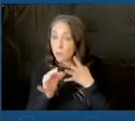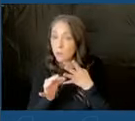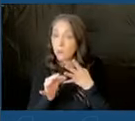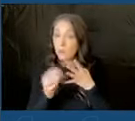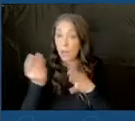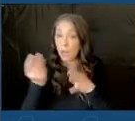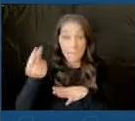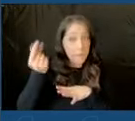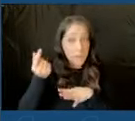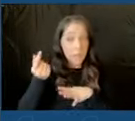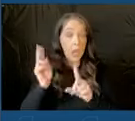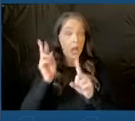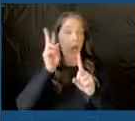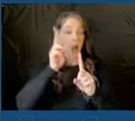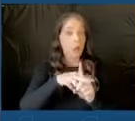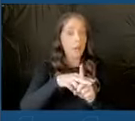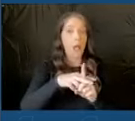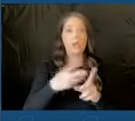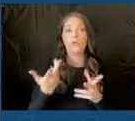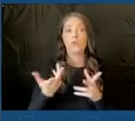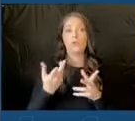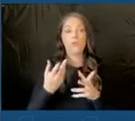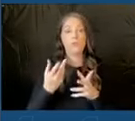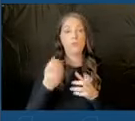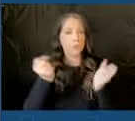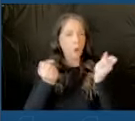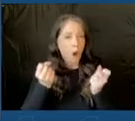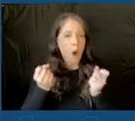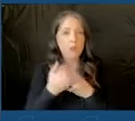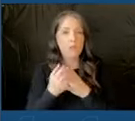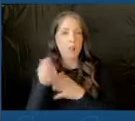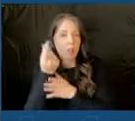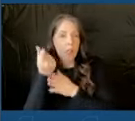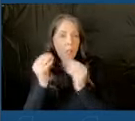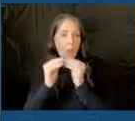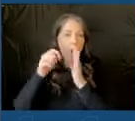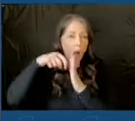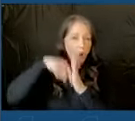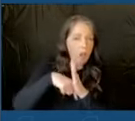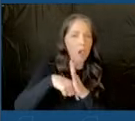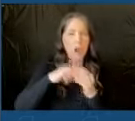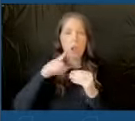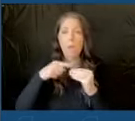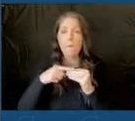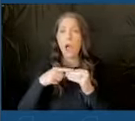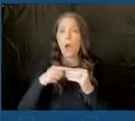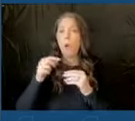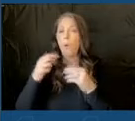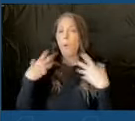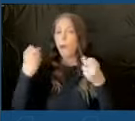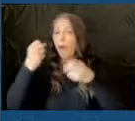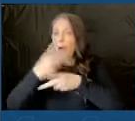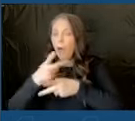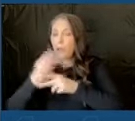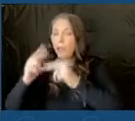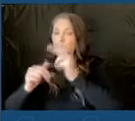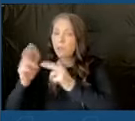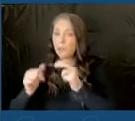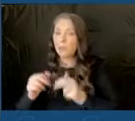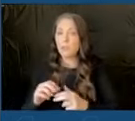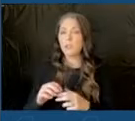Systems, does it apply to for-hire vehicles? And can you give just a little more detail about healthcare facilities? Is it just state licensed or DOH license?